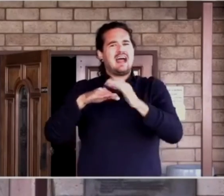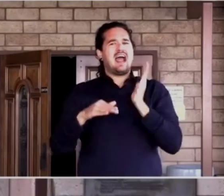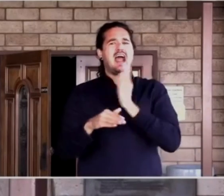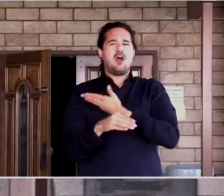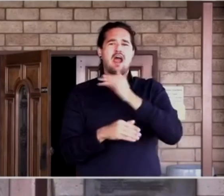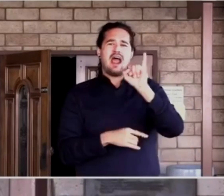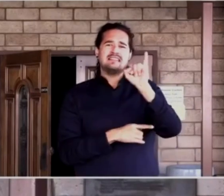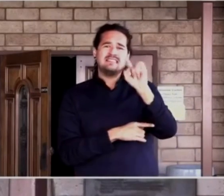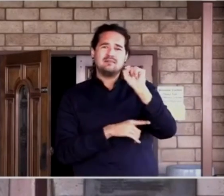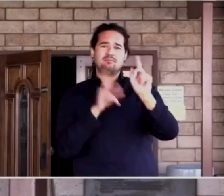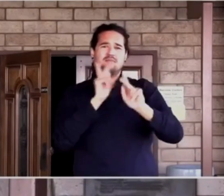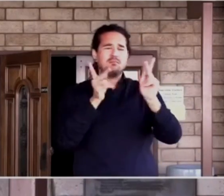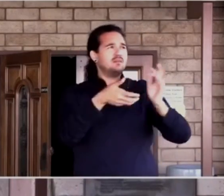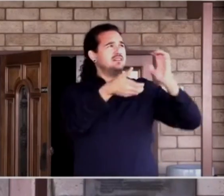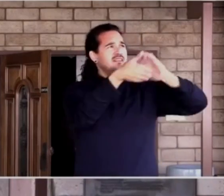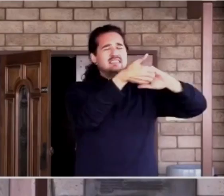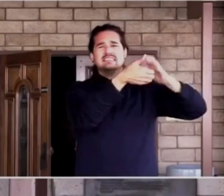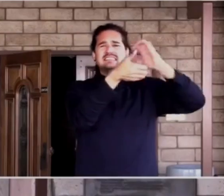partners.